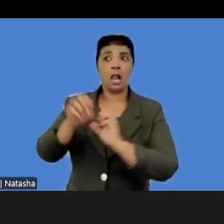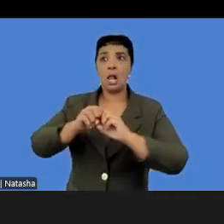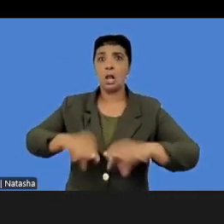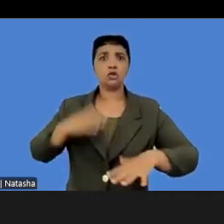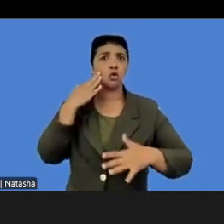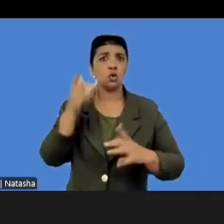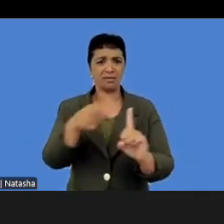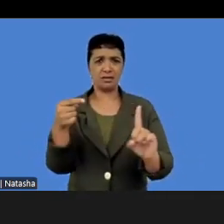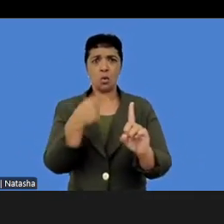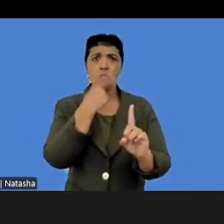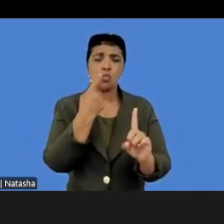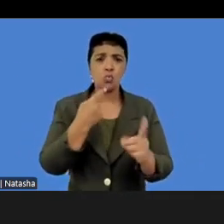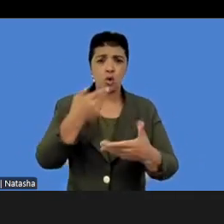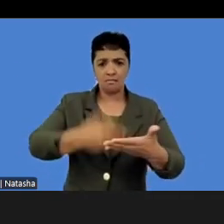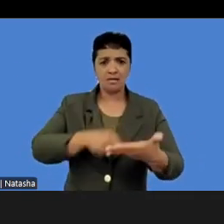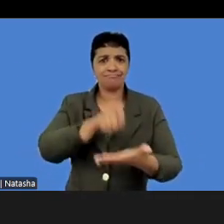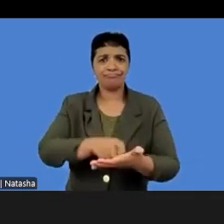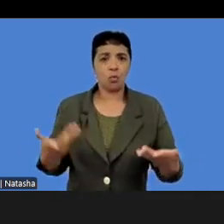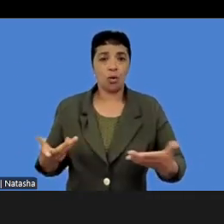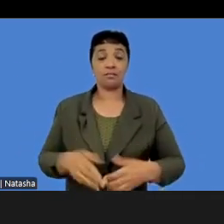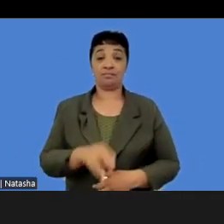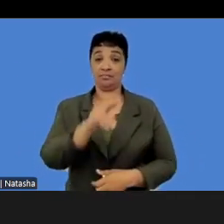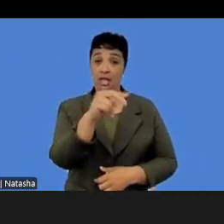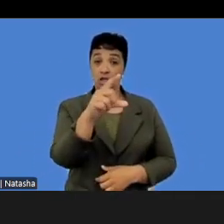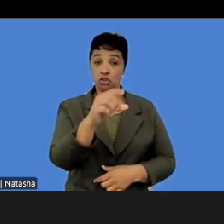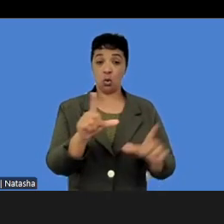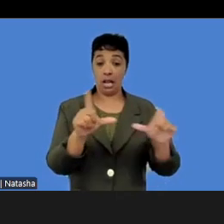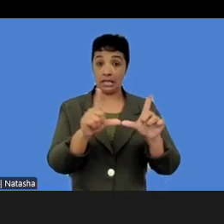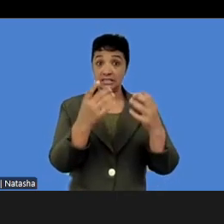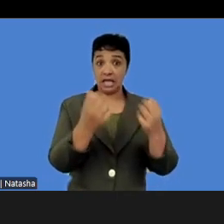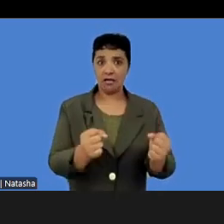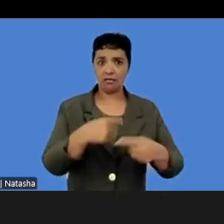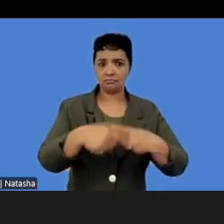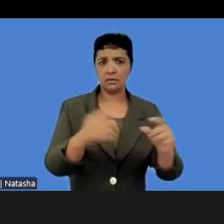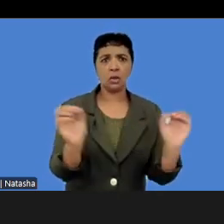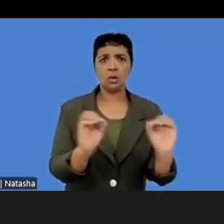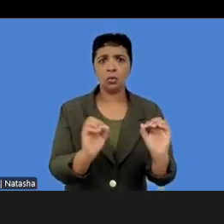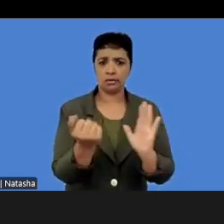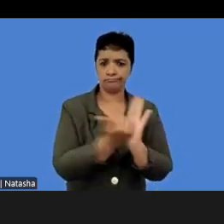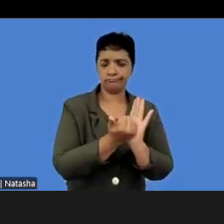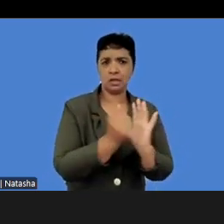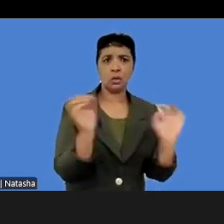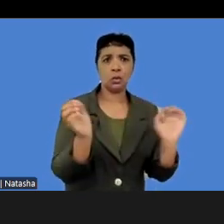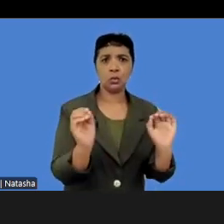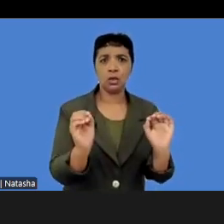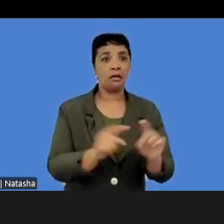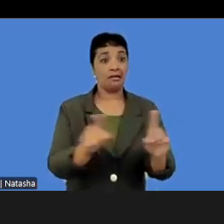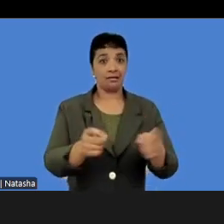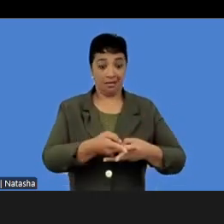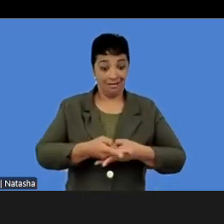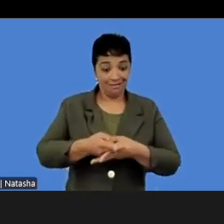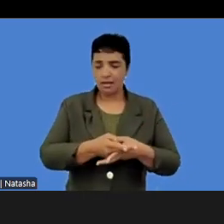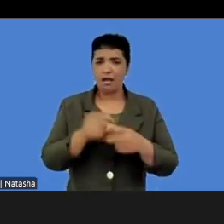These NGOs weren't licensed, and they lacked the proper facilities to take care of these